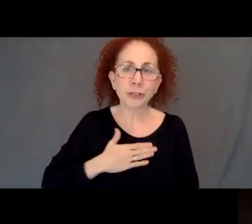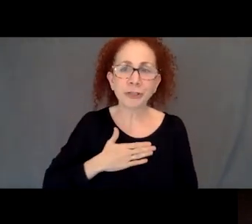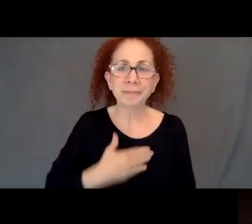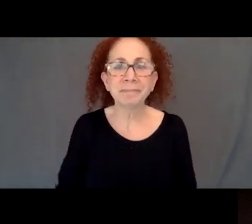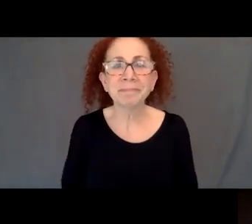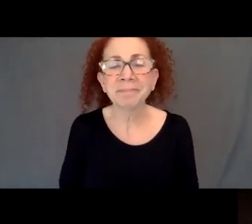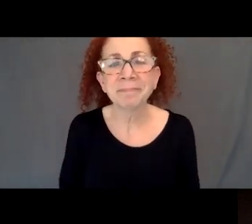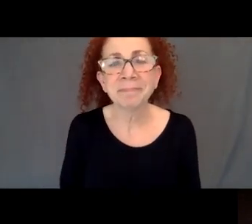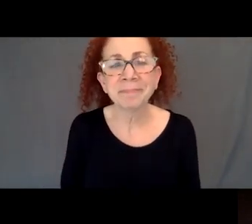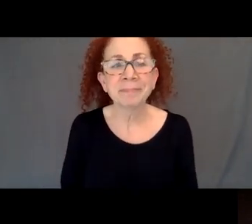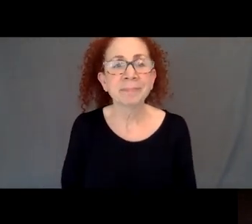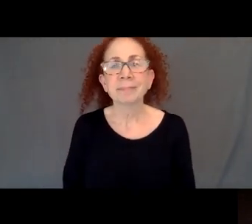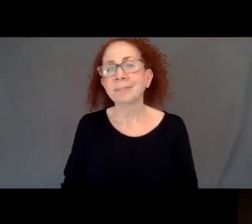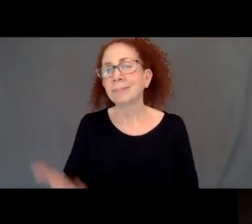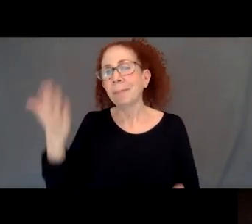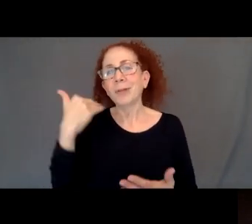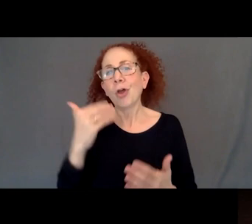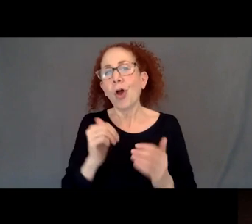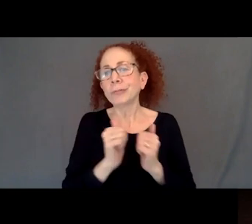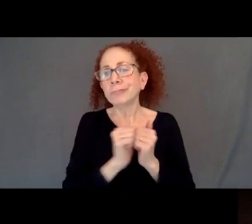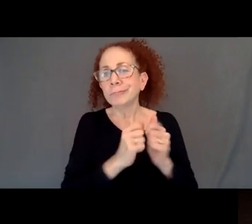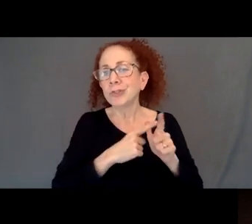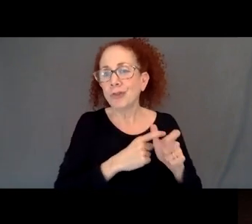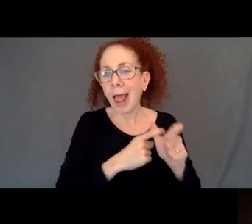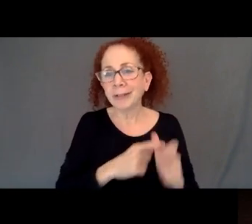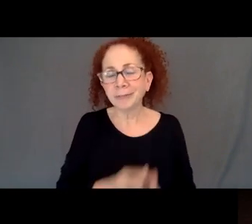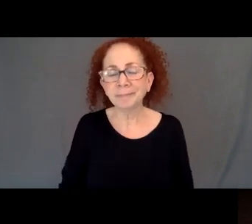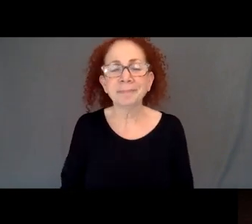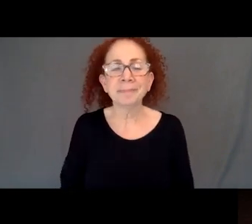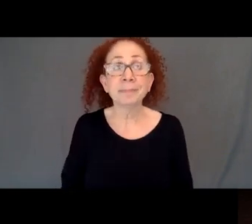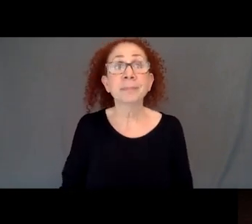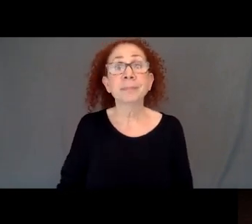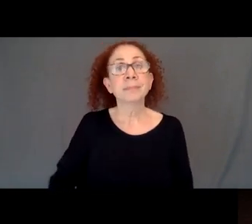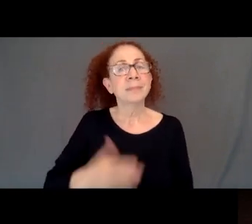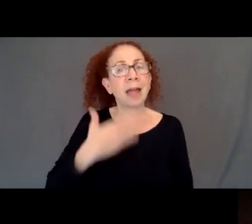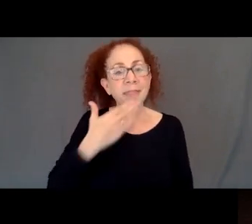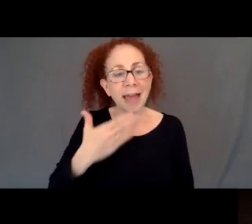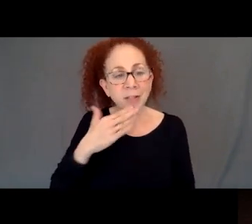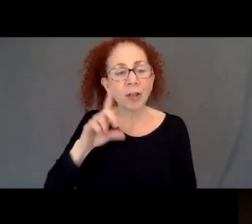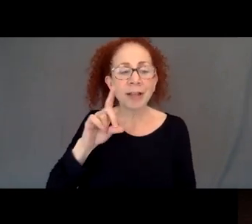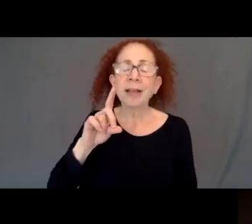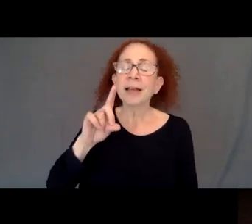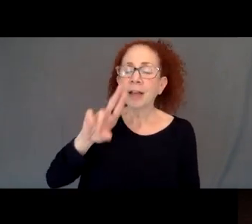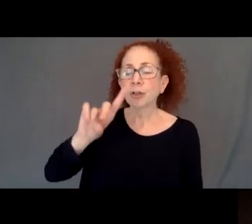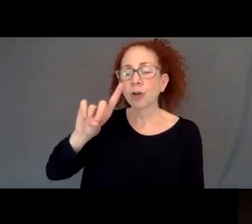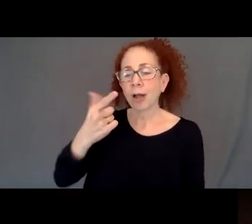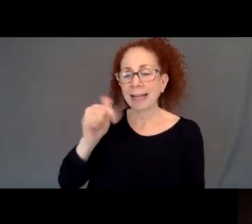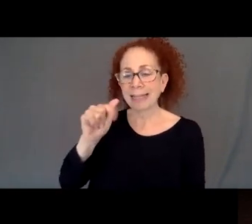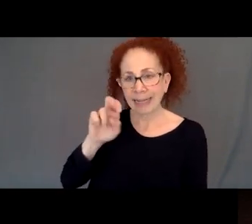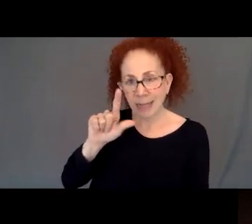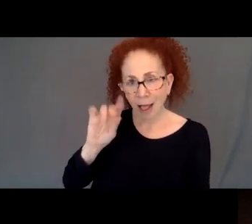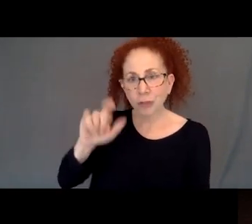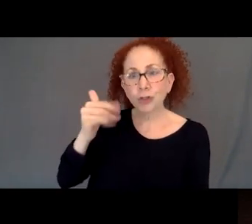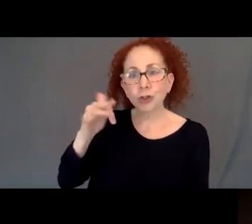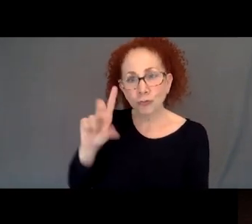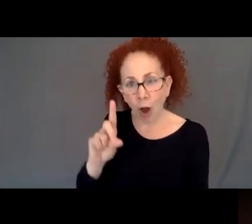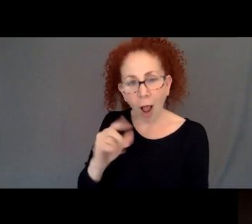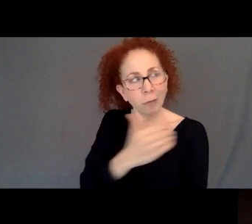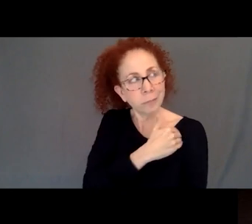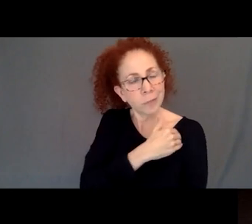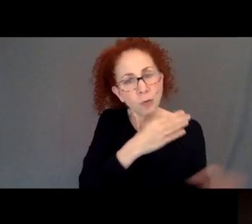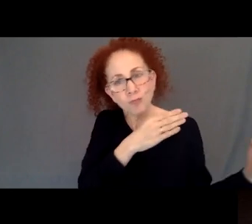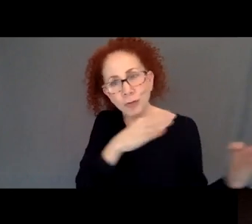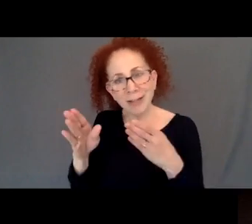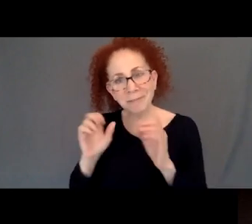college, because of cross country and track. And thankfully, Dr. Gaynell Sherrod kind of redirected me whenever she